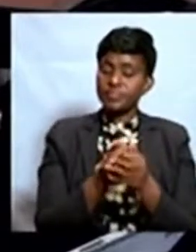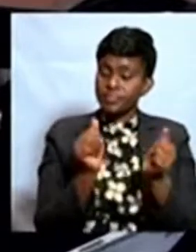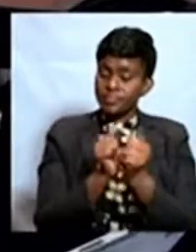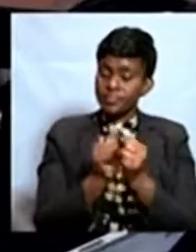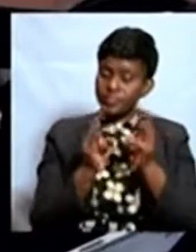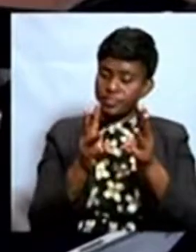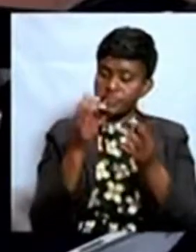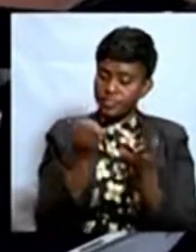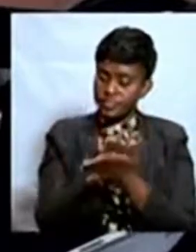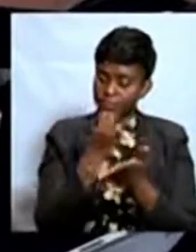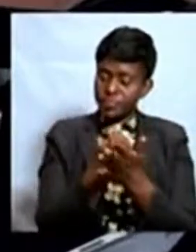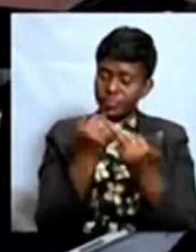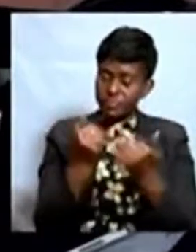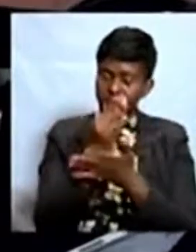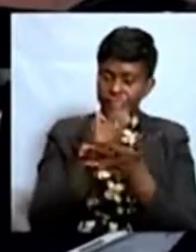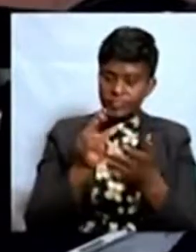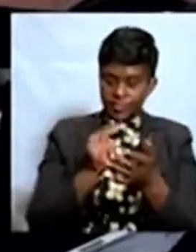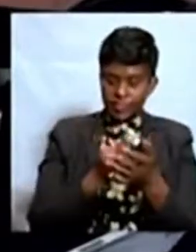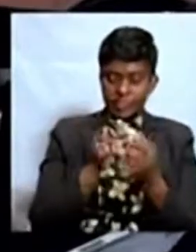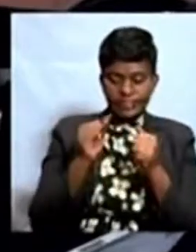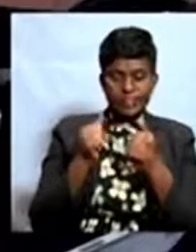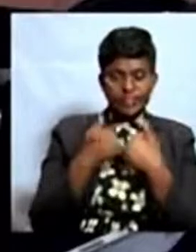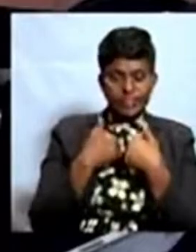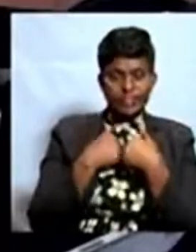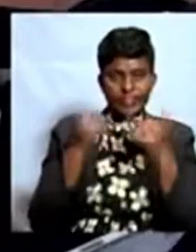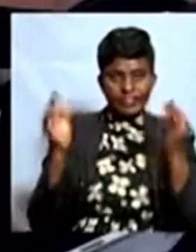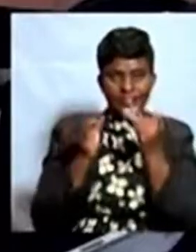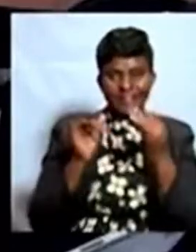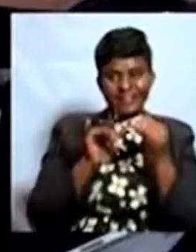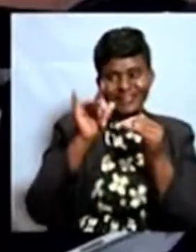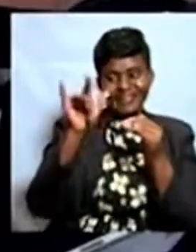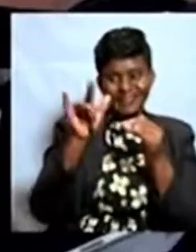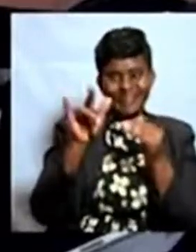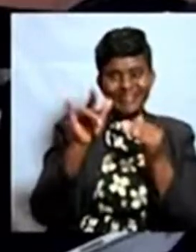the economy is peaking, some of us will be having small aircraft very soon.